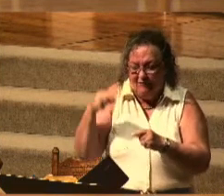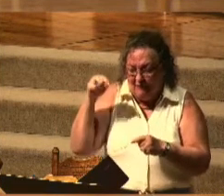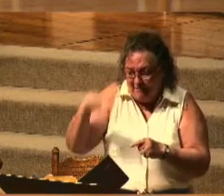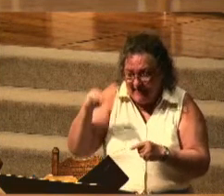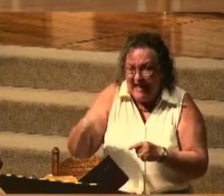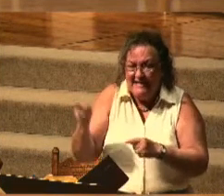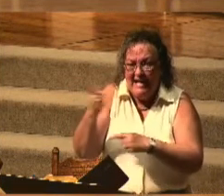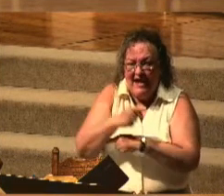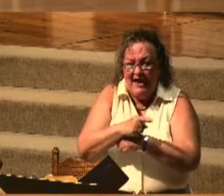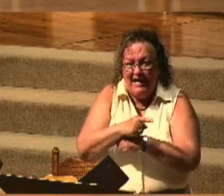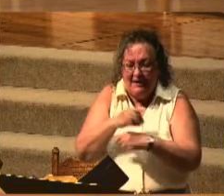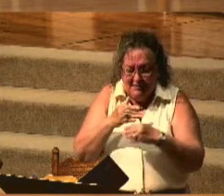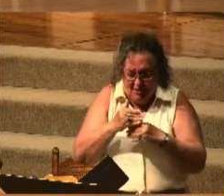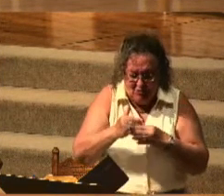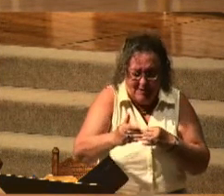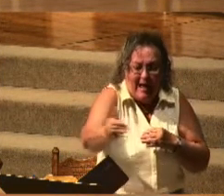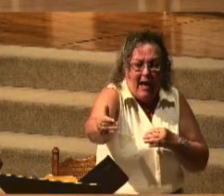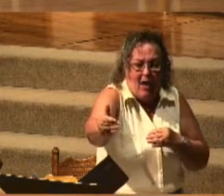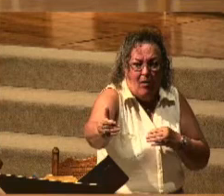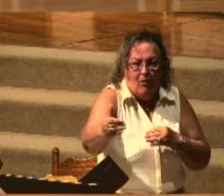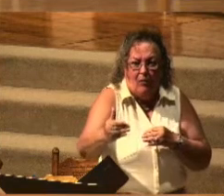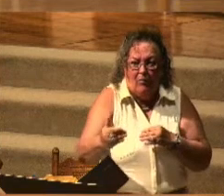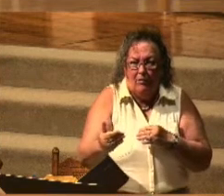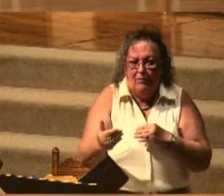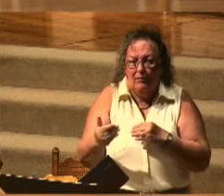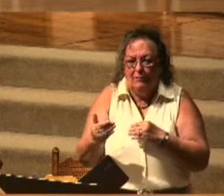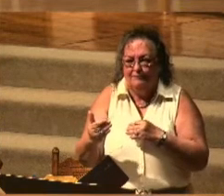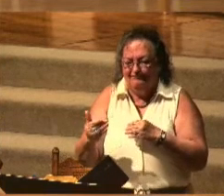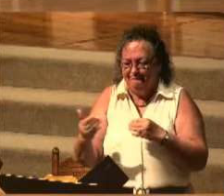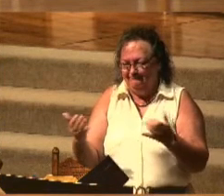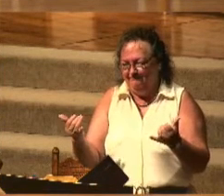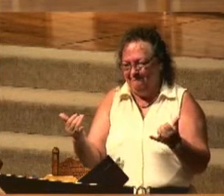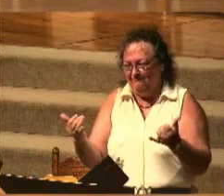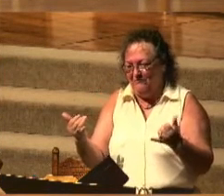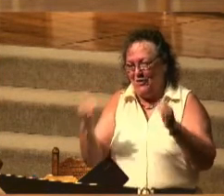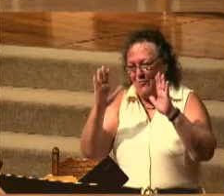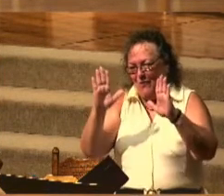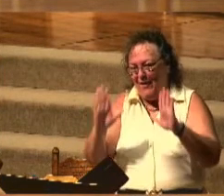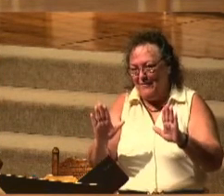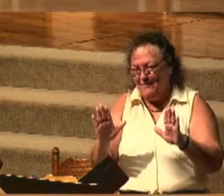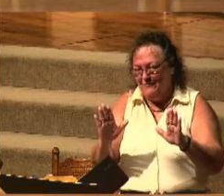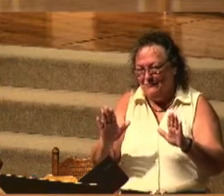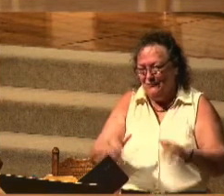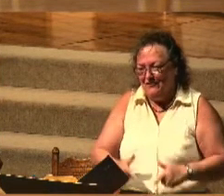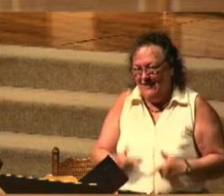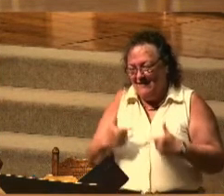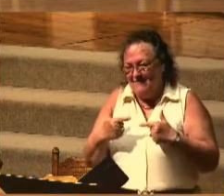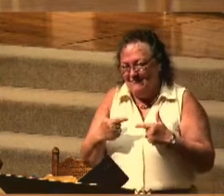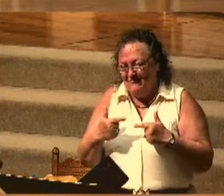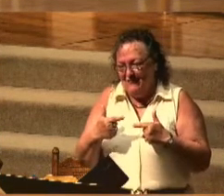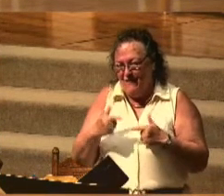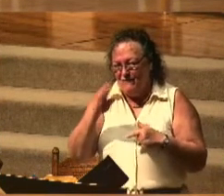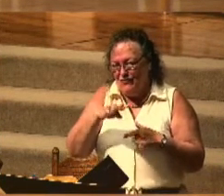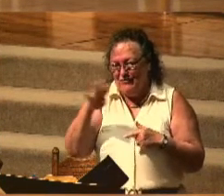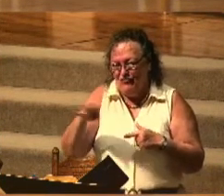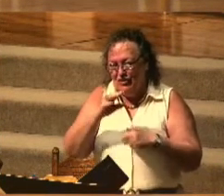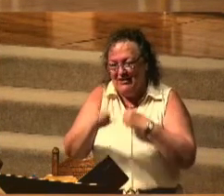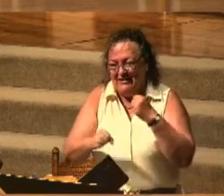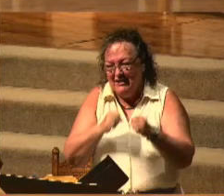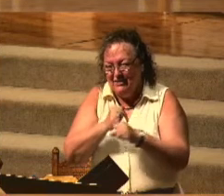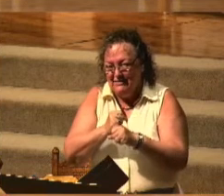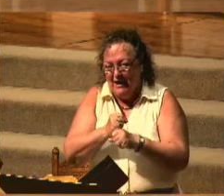on to right now, it's been a wonderful ride, I can tell you that. 44 years and